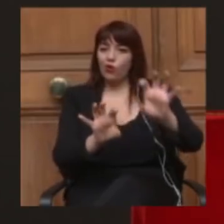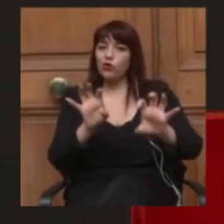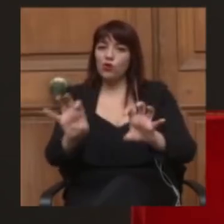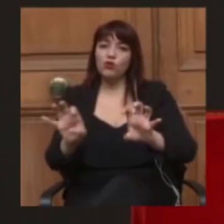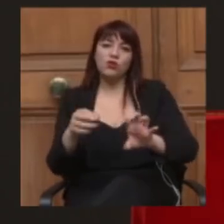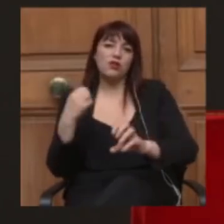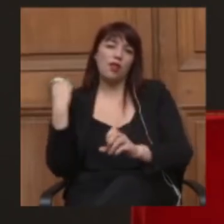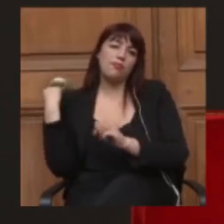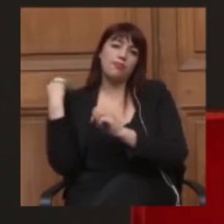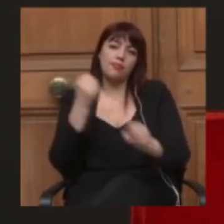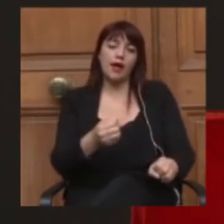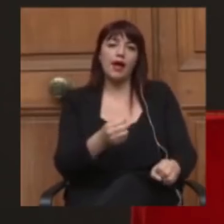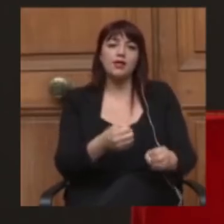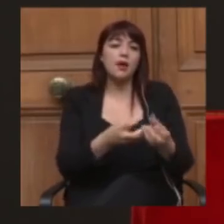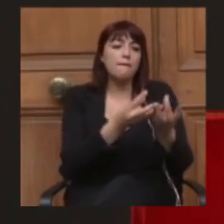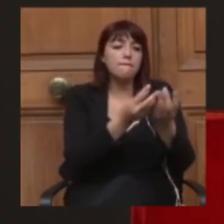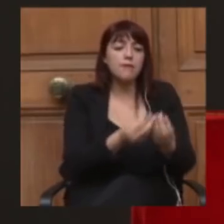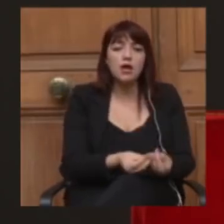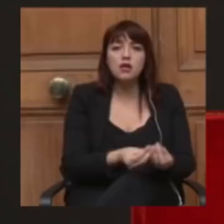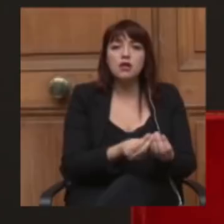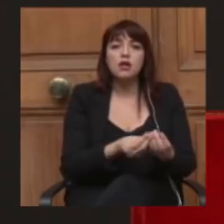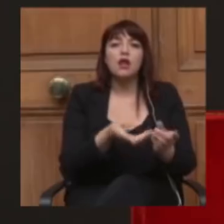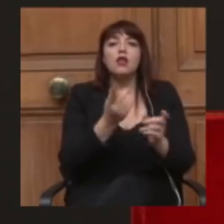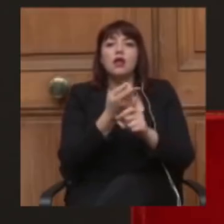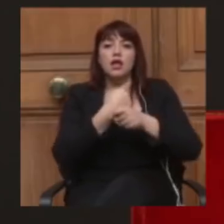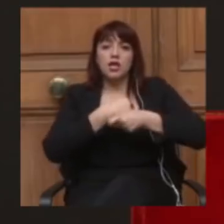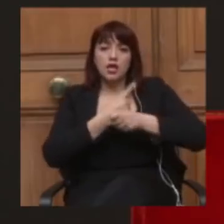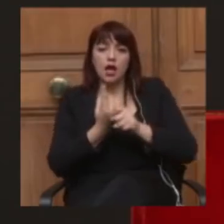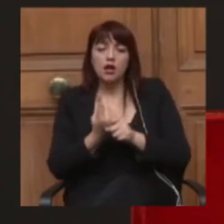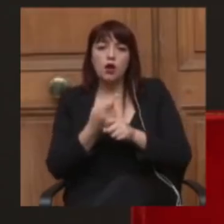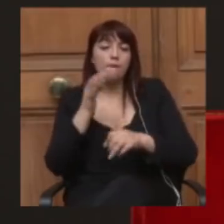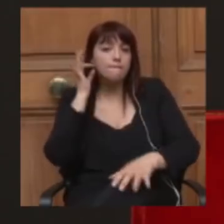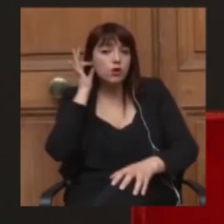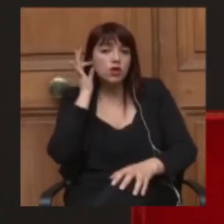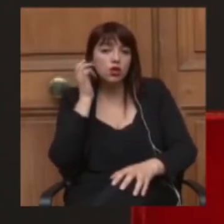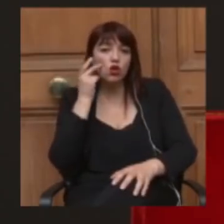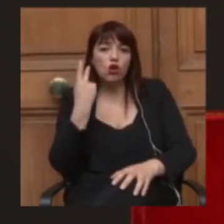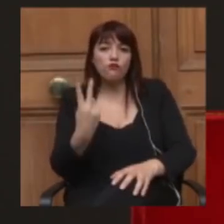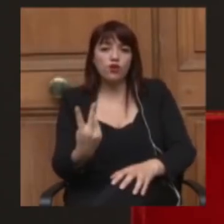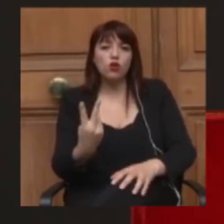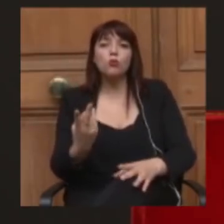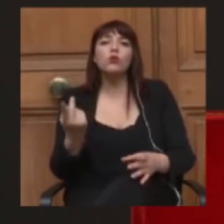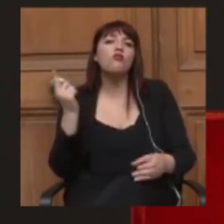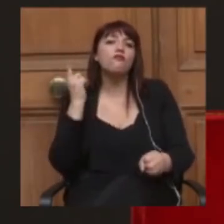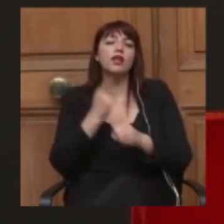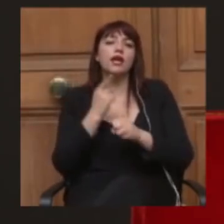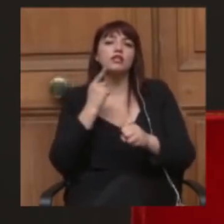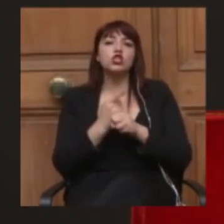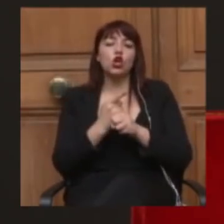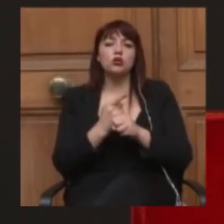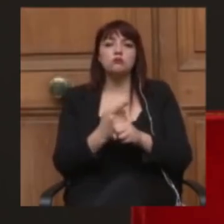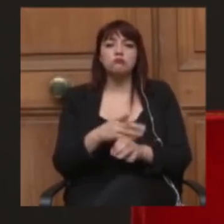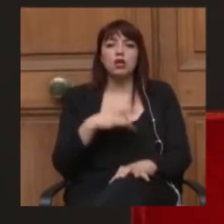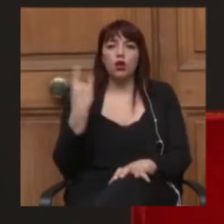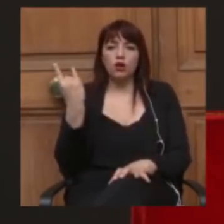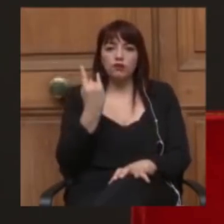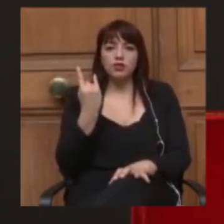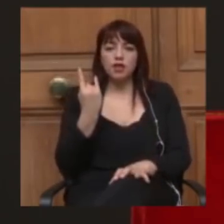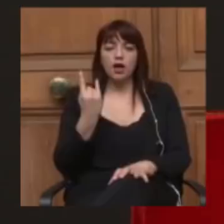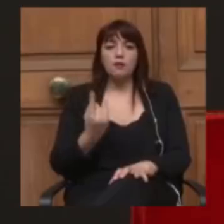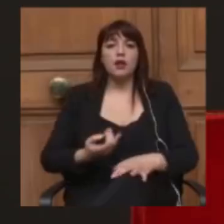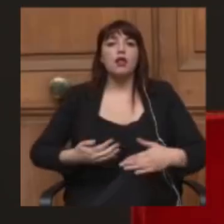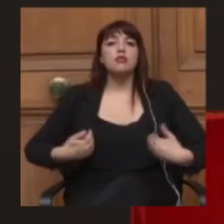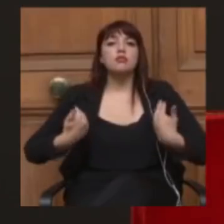or women, it is, in my view, the obligation of the university to provide a space for